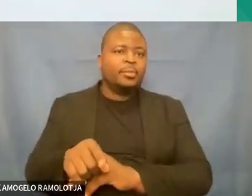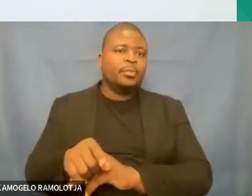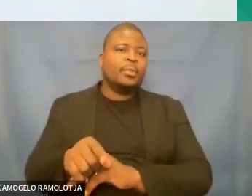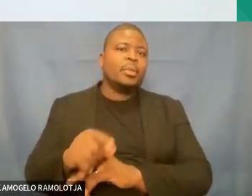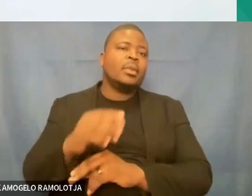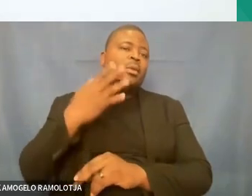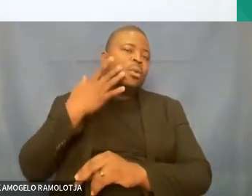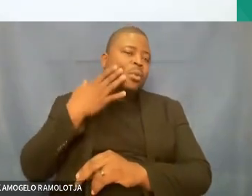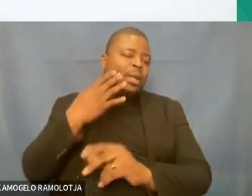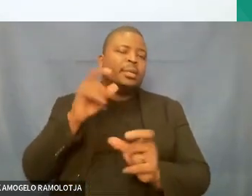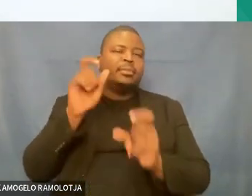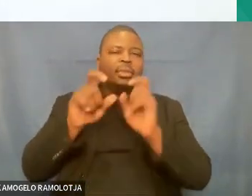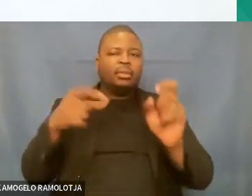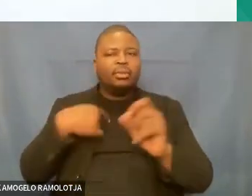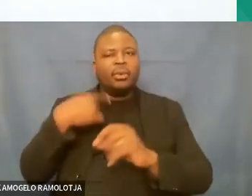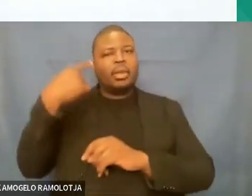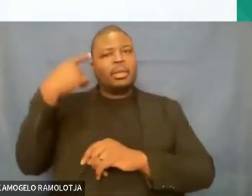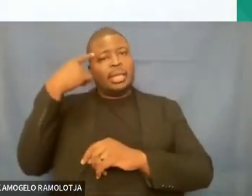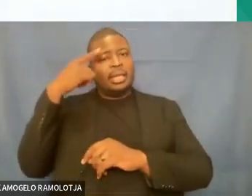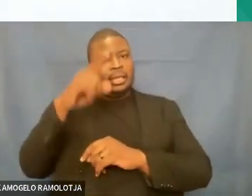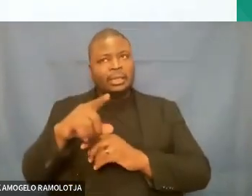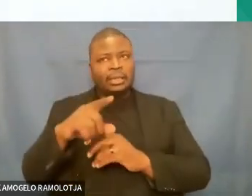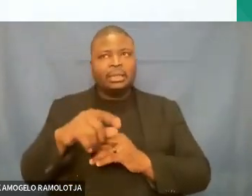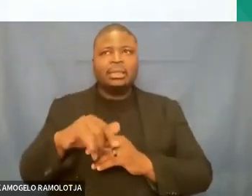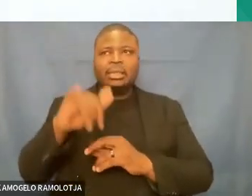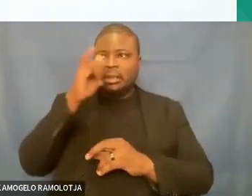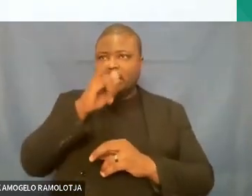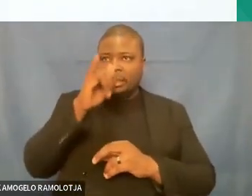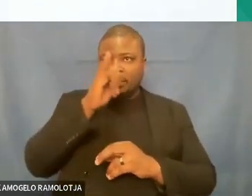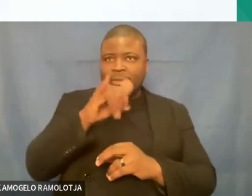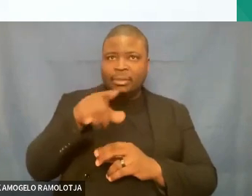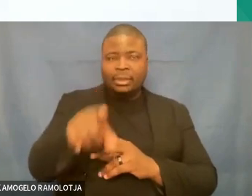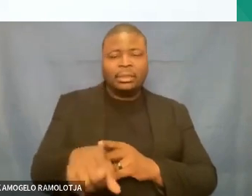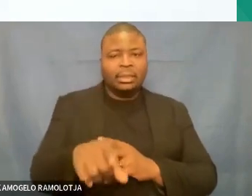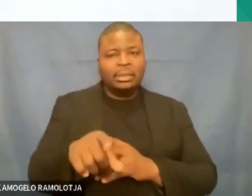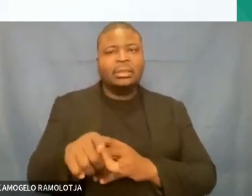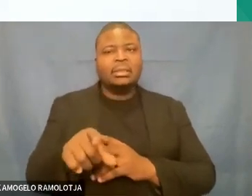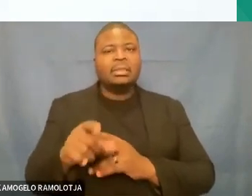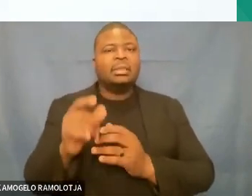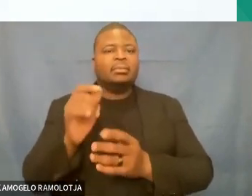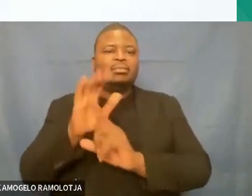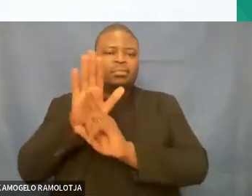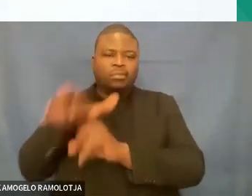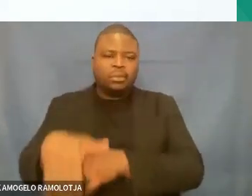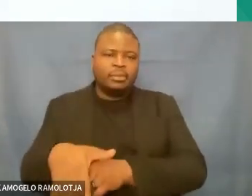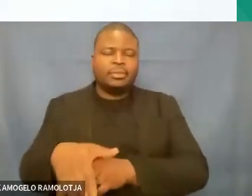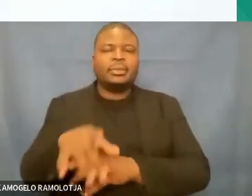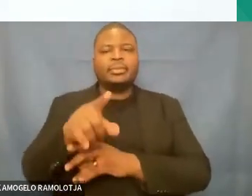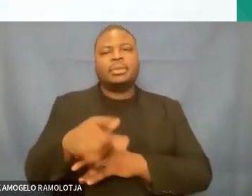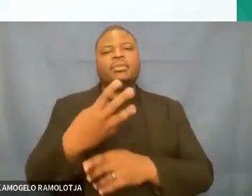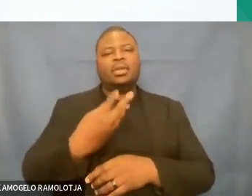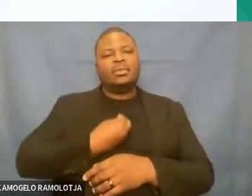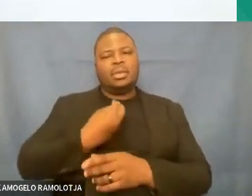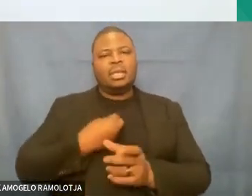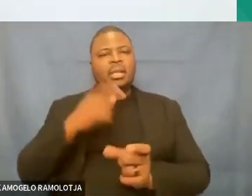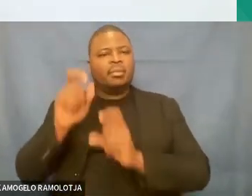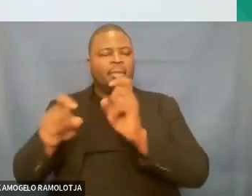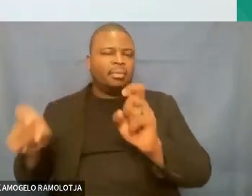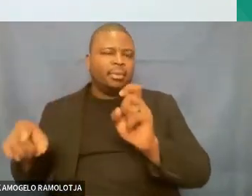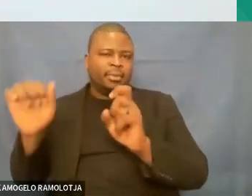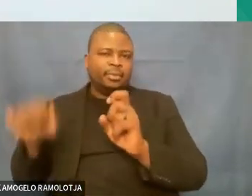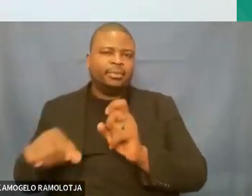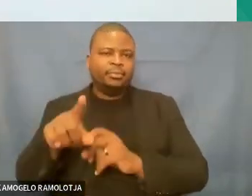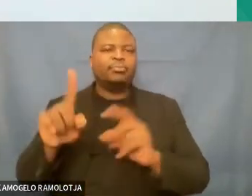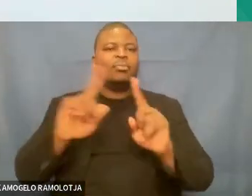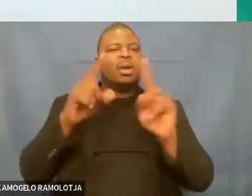that decriminalization or access to harm reduction services for young people who use drugs, that they